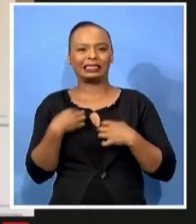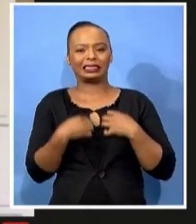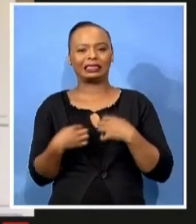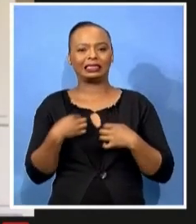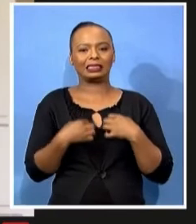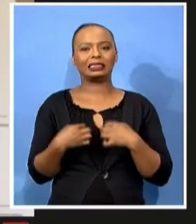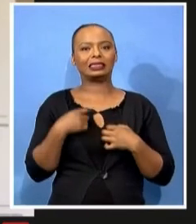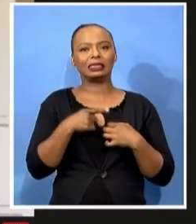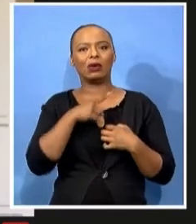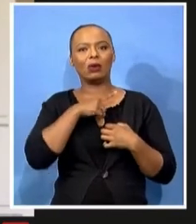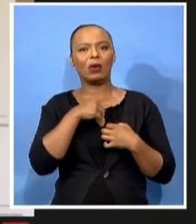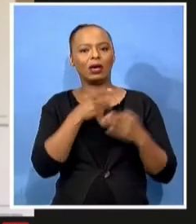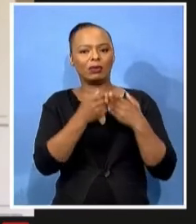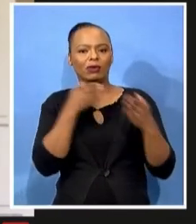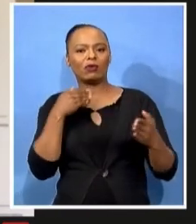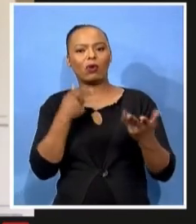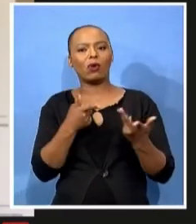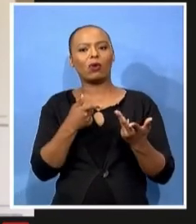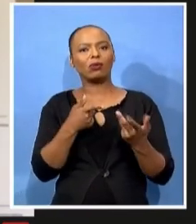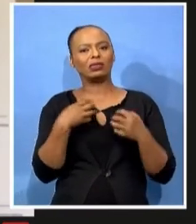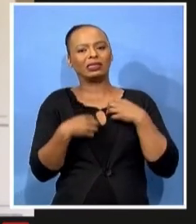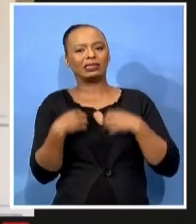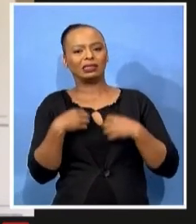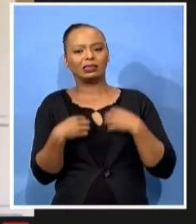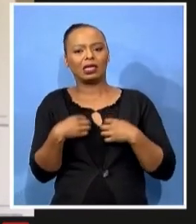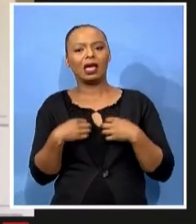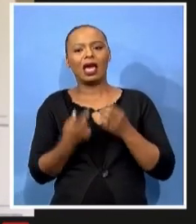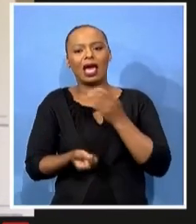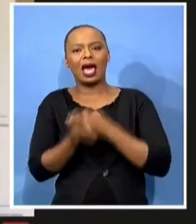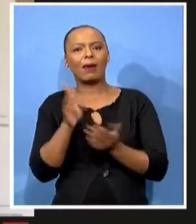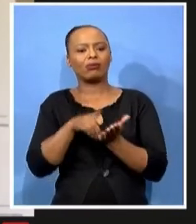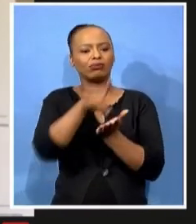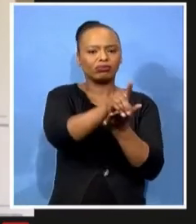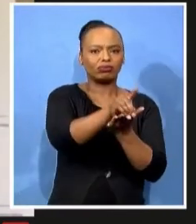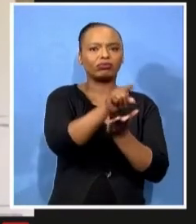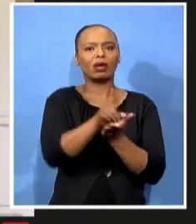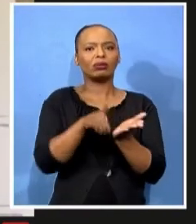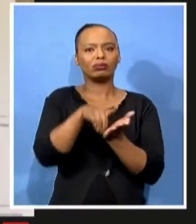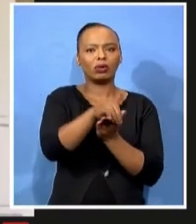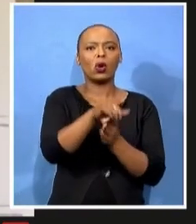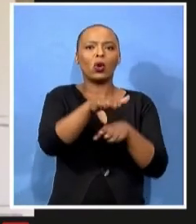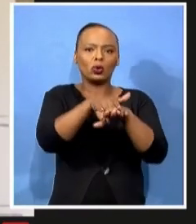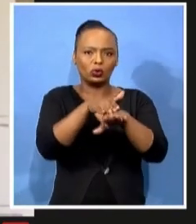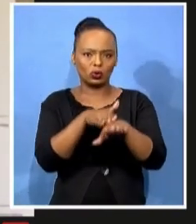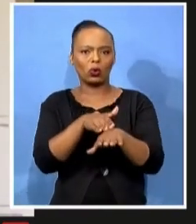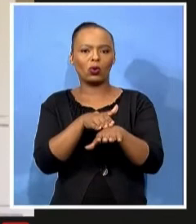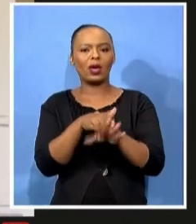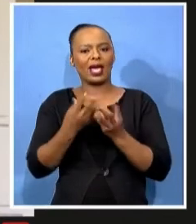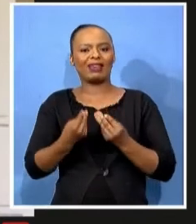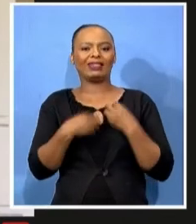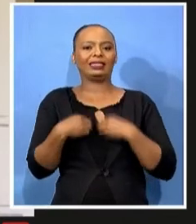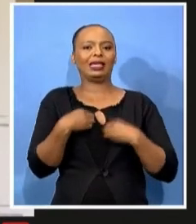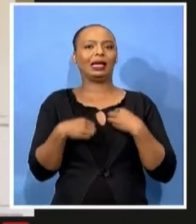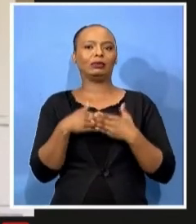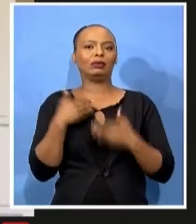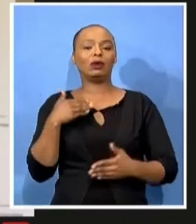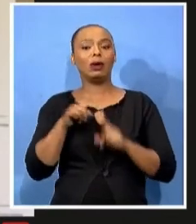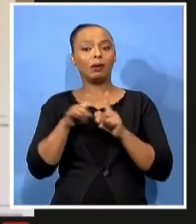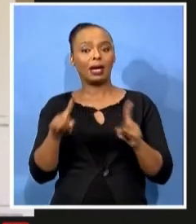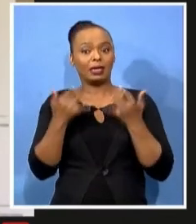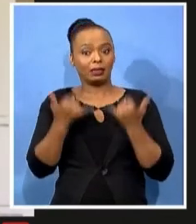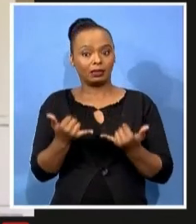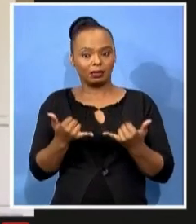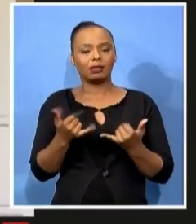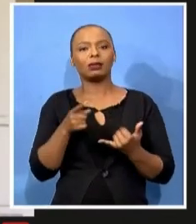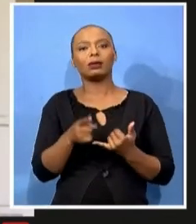the payment process was a bit slow. So what actually happened in that case was that the Treasury